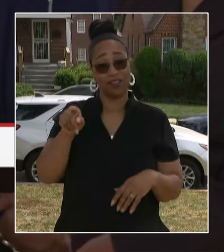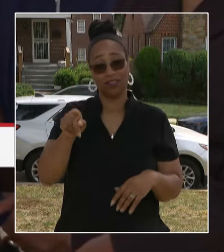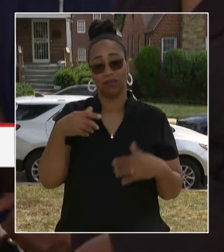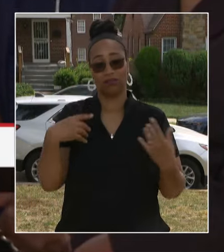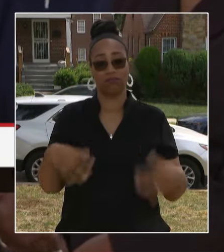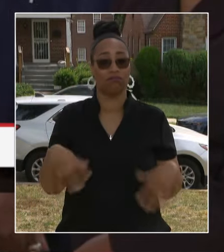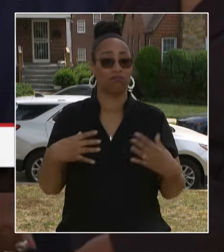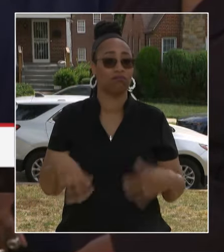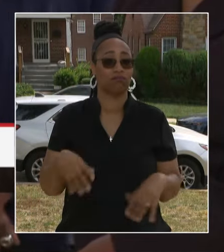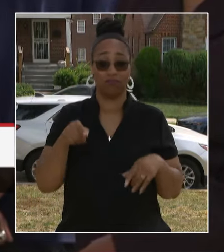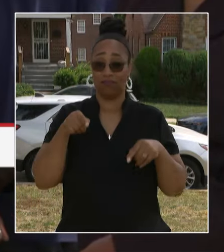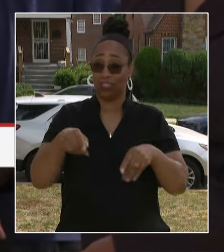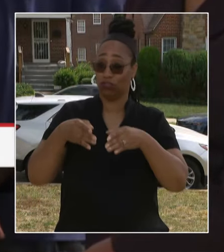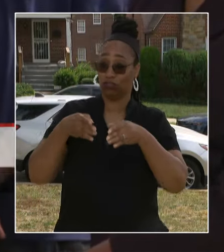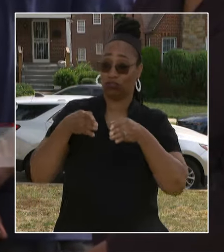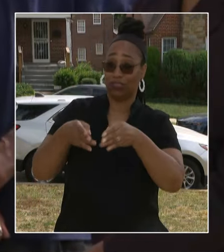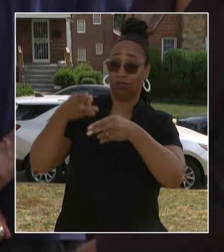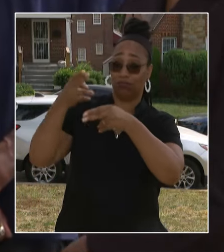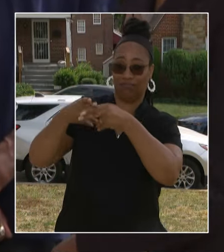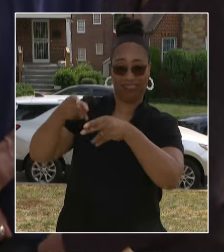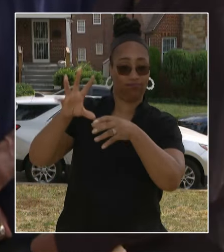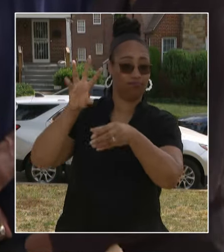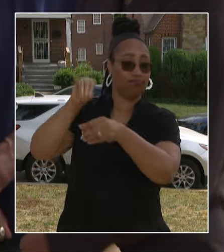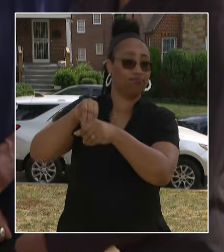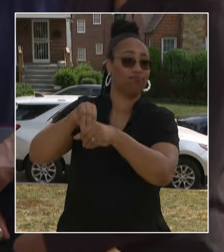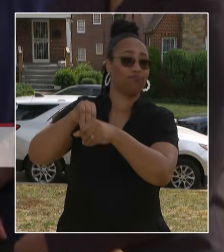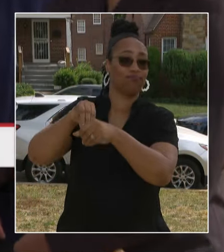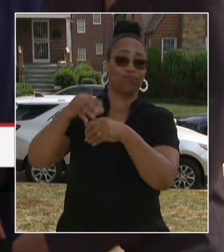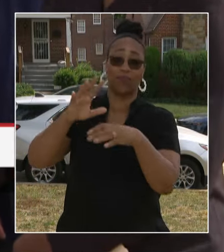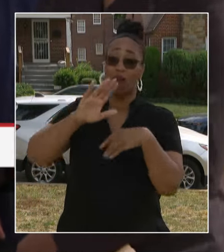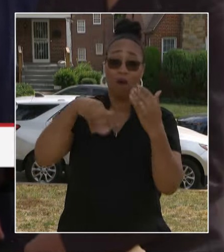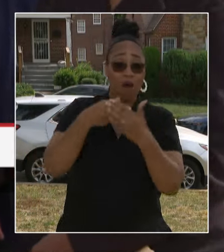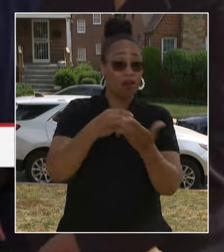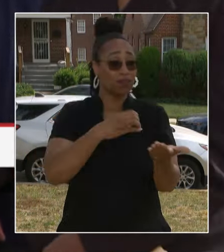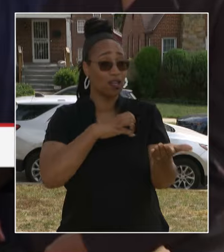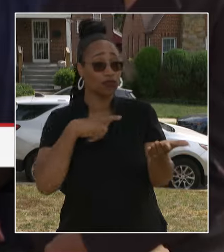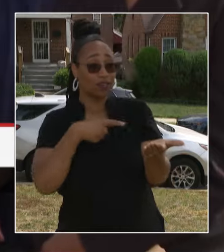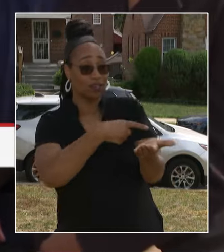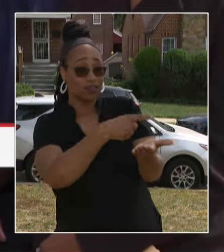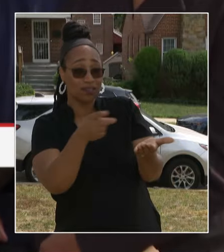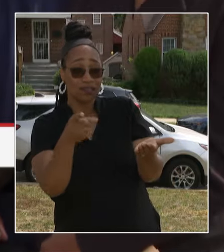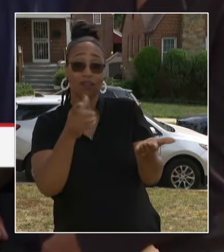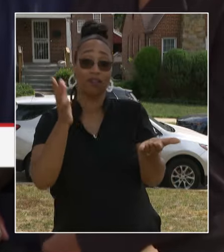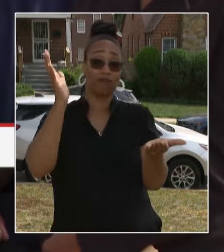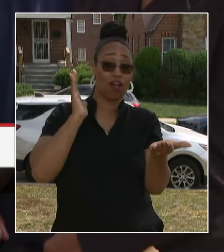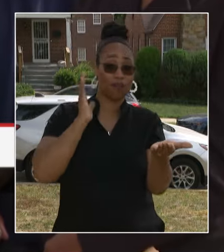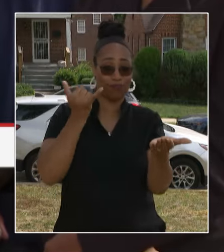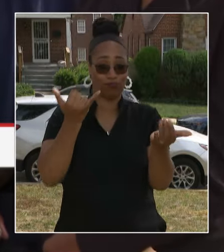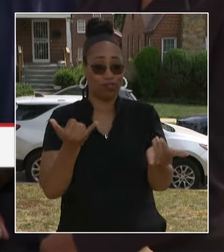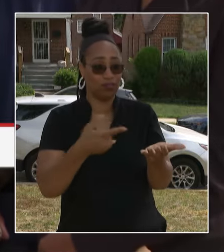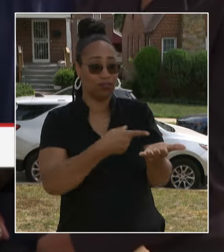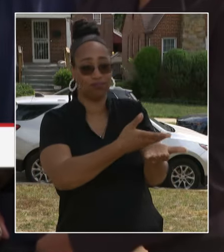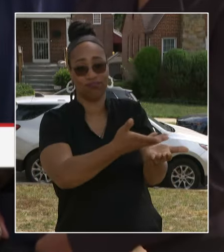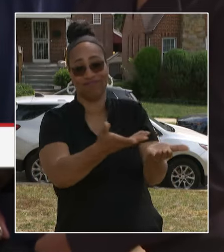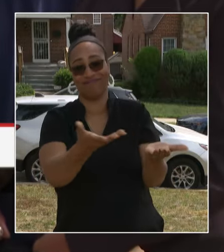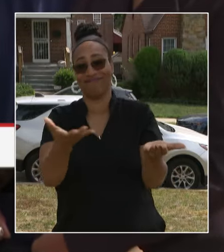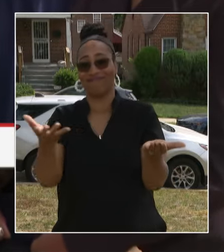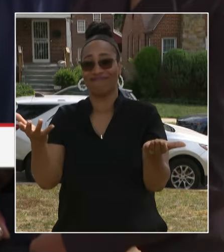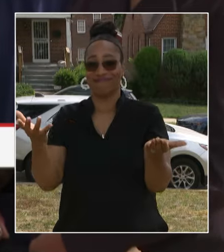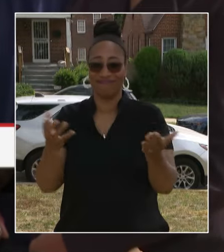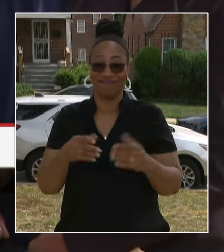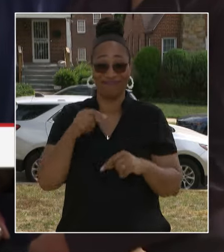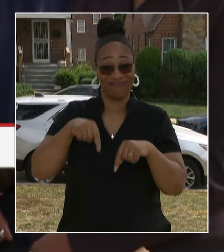former council members who are here. You know, as has been said, Ward 5 we weren't just a community, we were family.